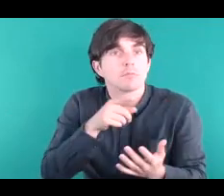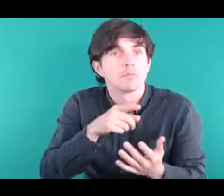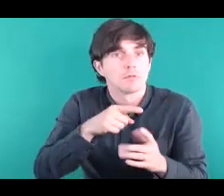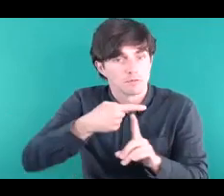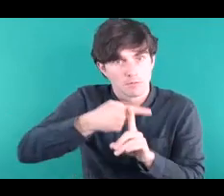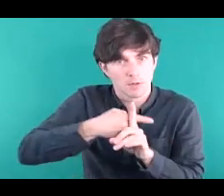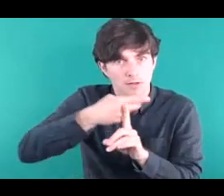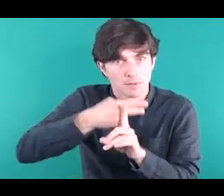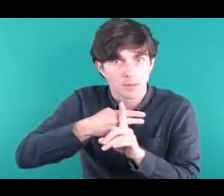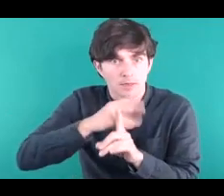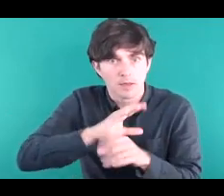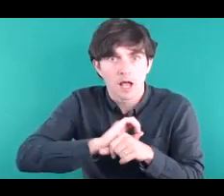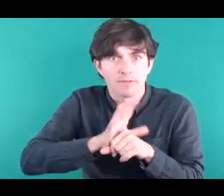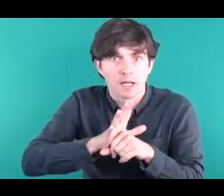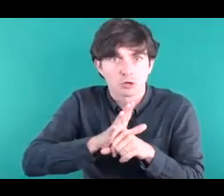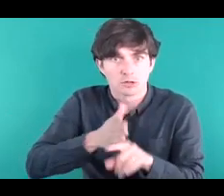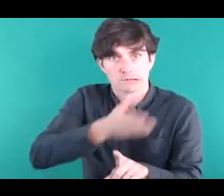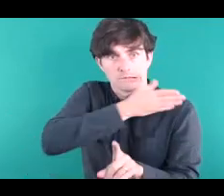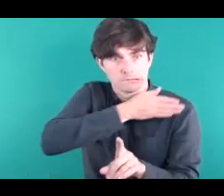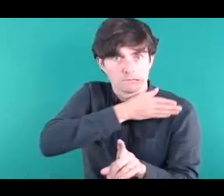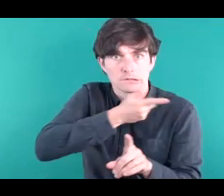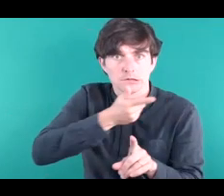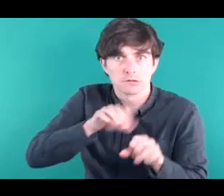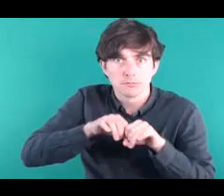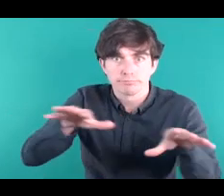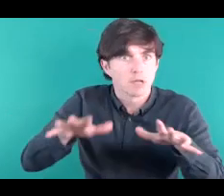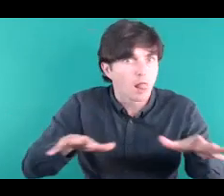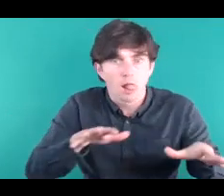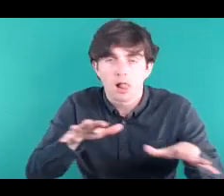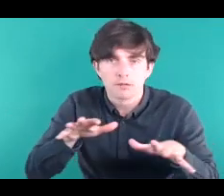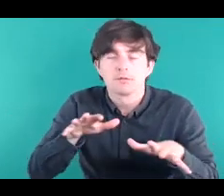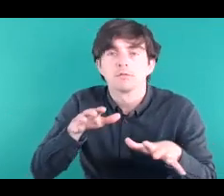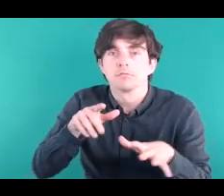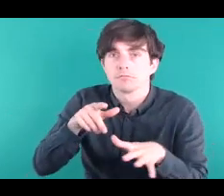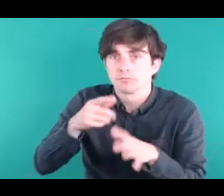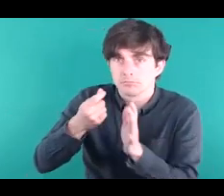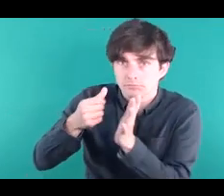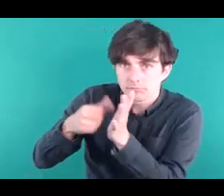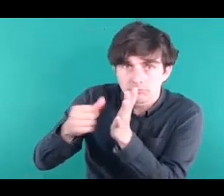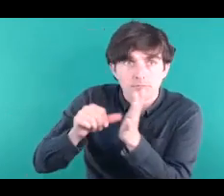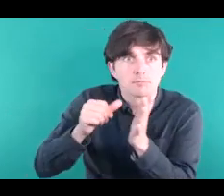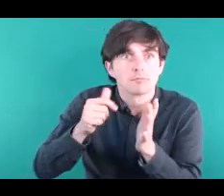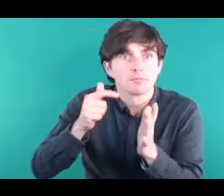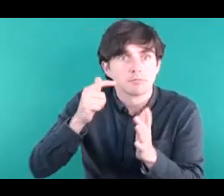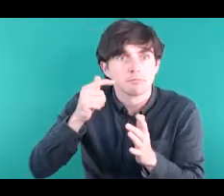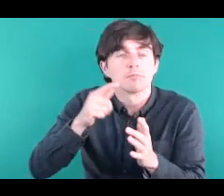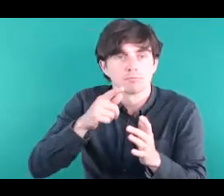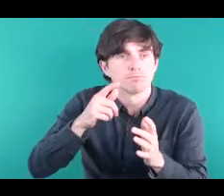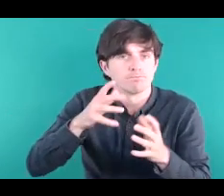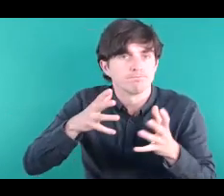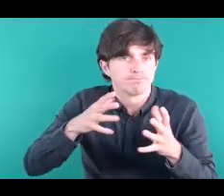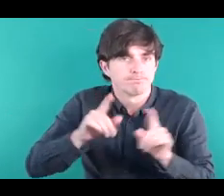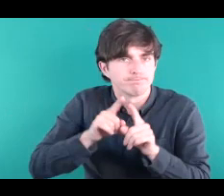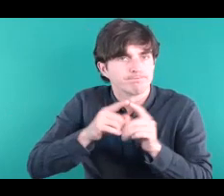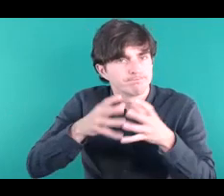this might be because during this time there has not been expansion of